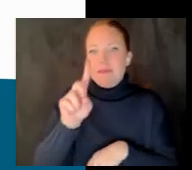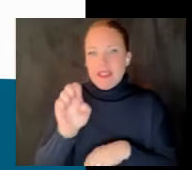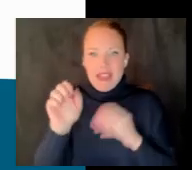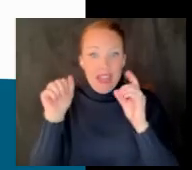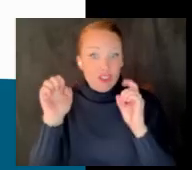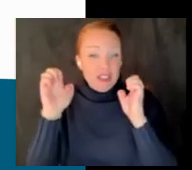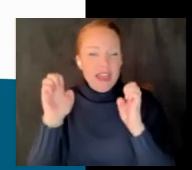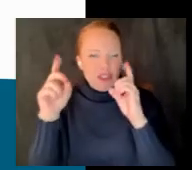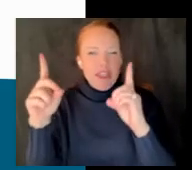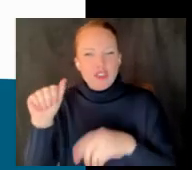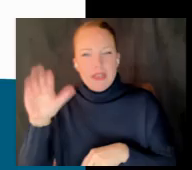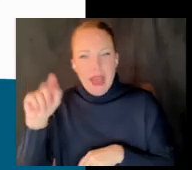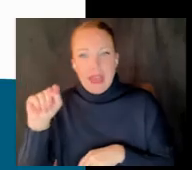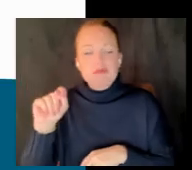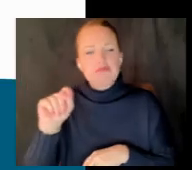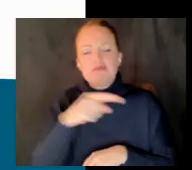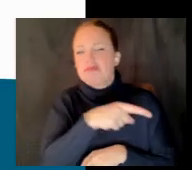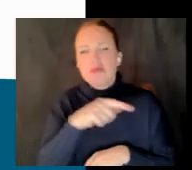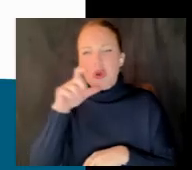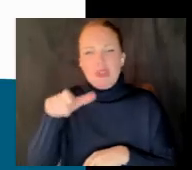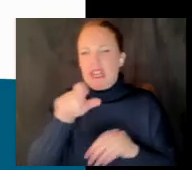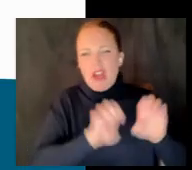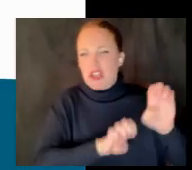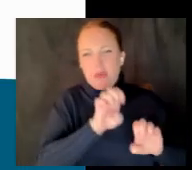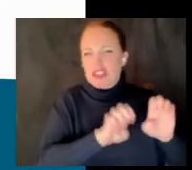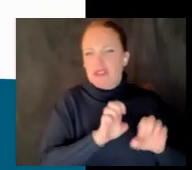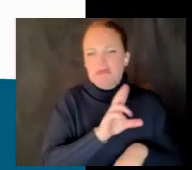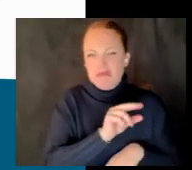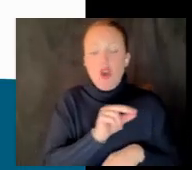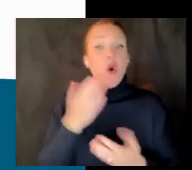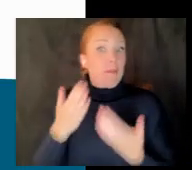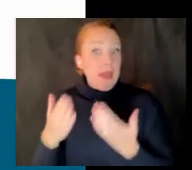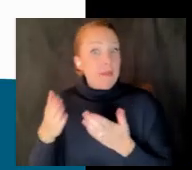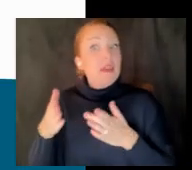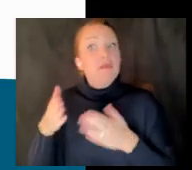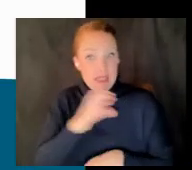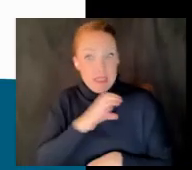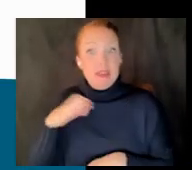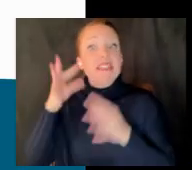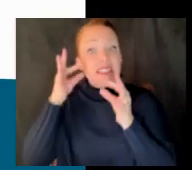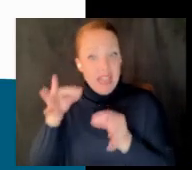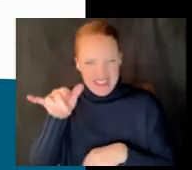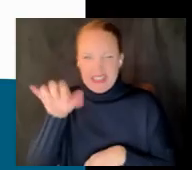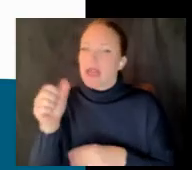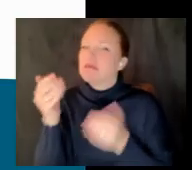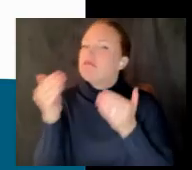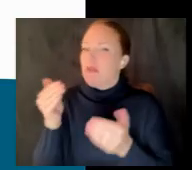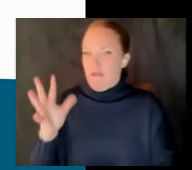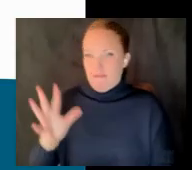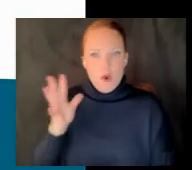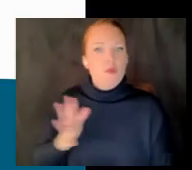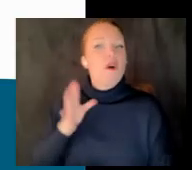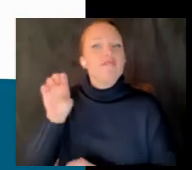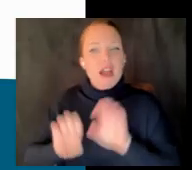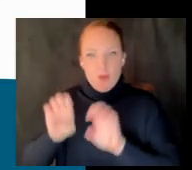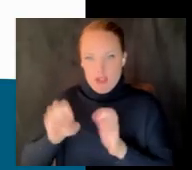at the time of the meeting. Or the local screening committee may conclude that there is a need for a formal evaluation to determine eligibility